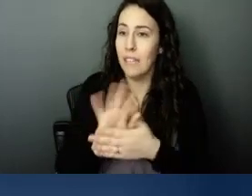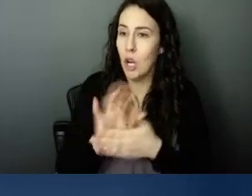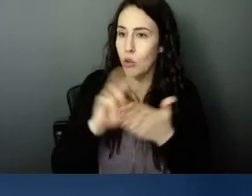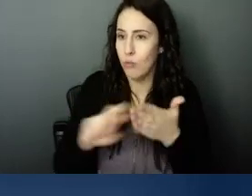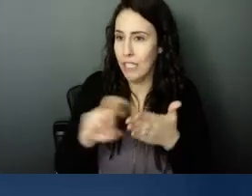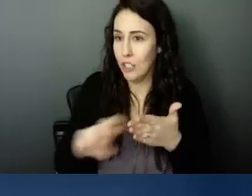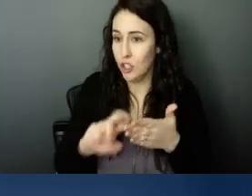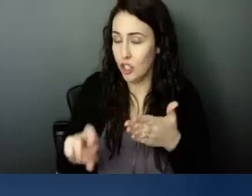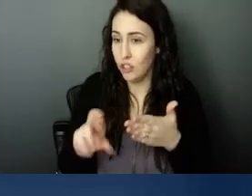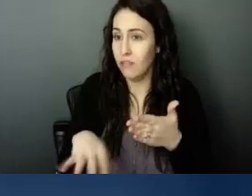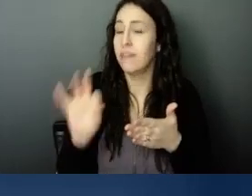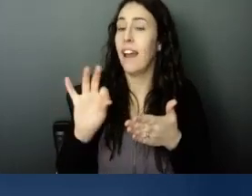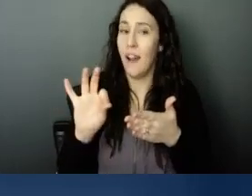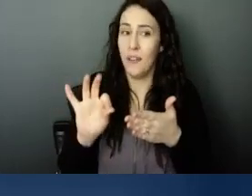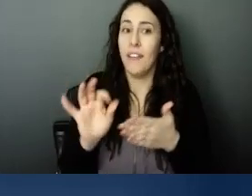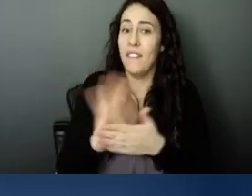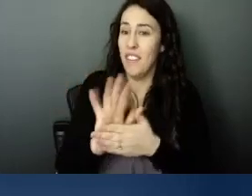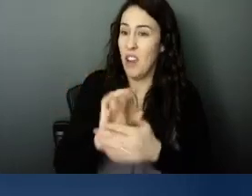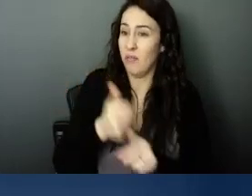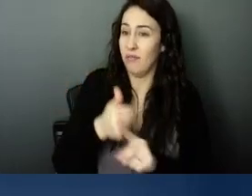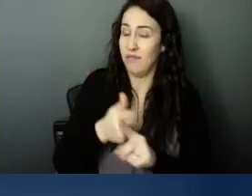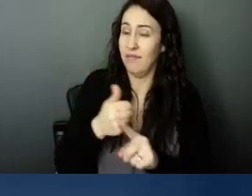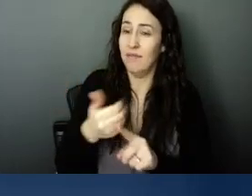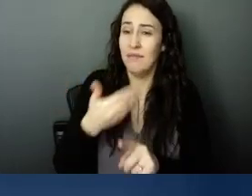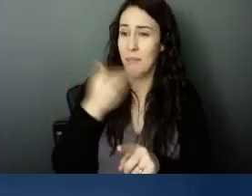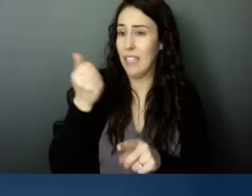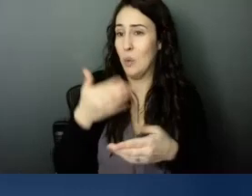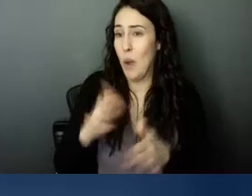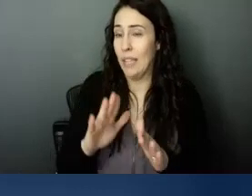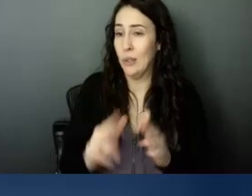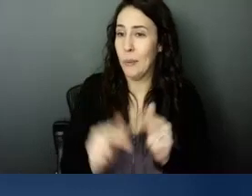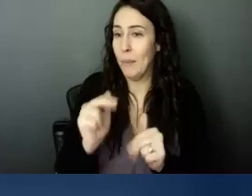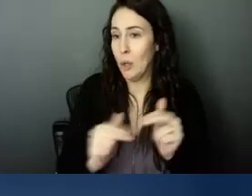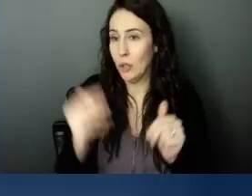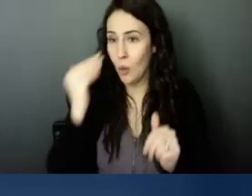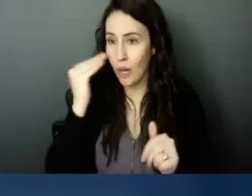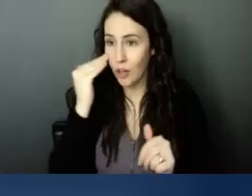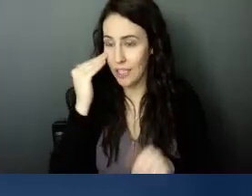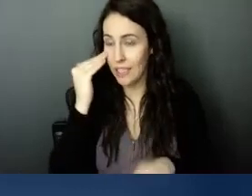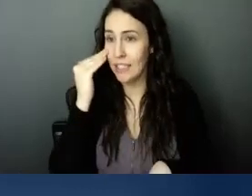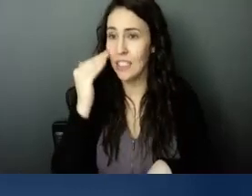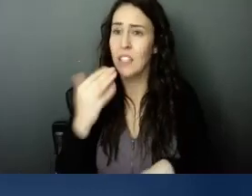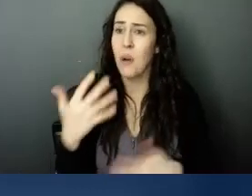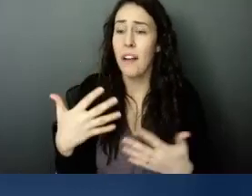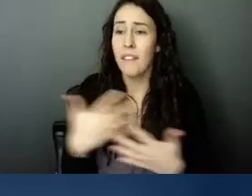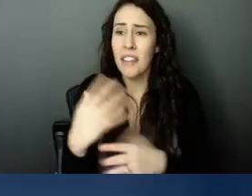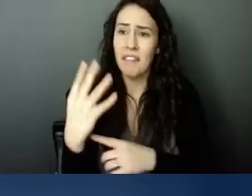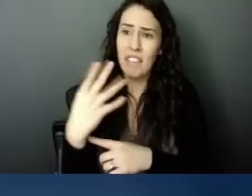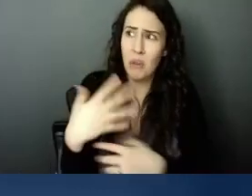video itself is one of the best ways to build awareness. That's one of the things we hear all the time is, well, video's scary. I don't want to see